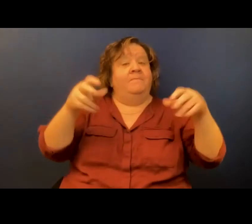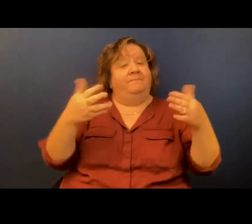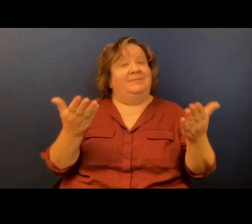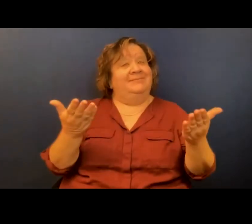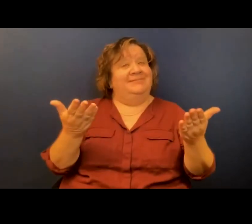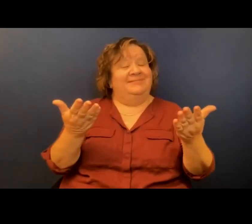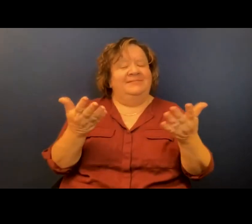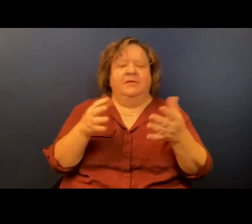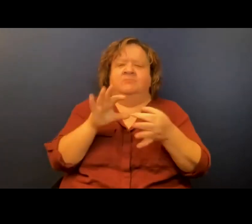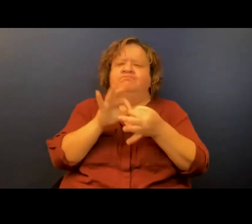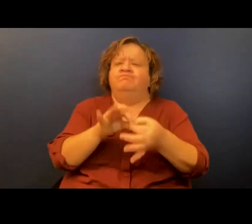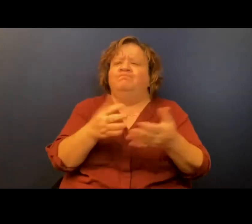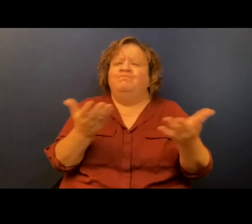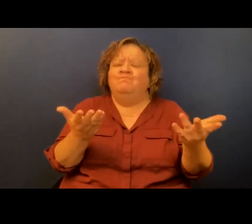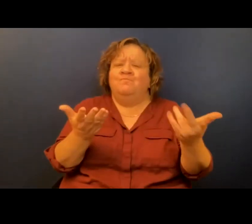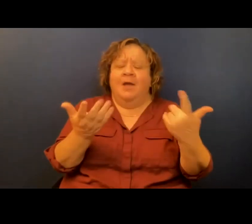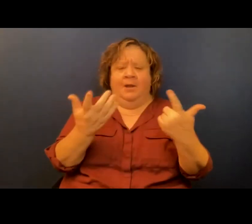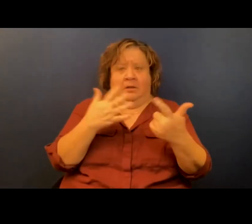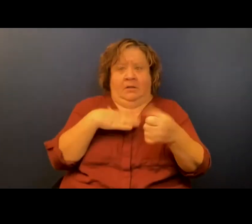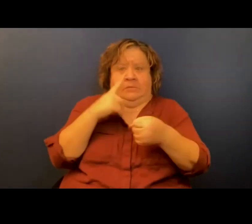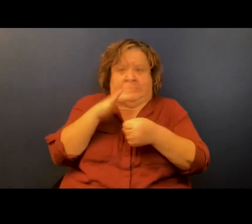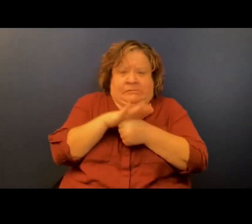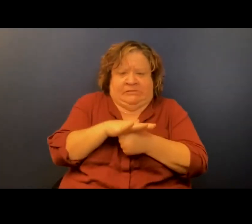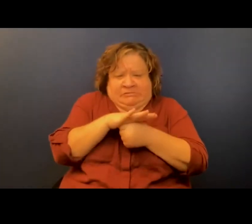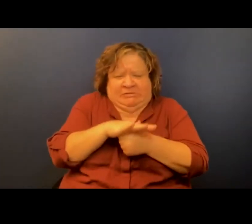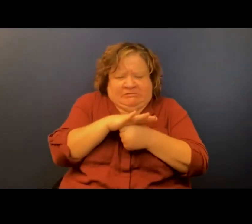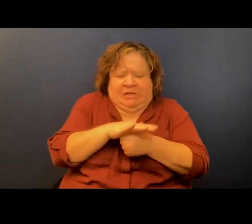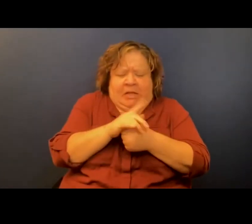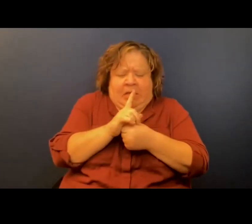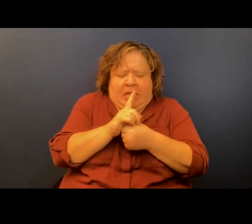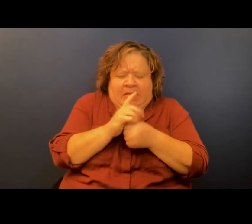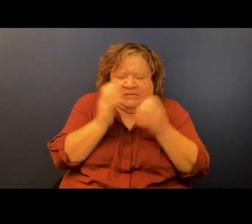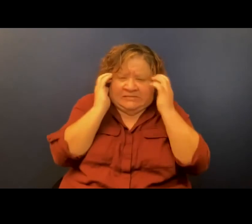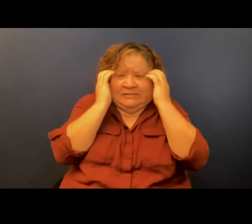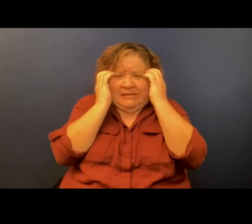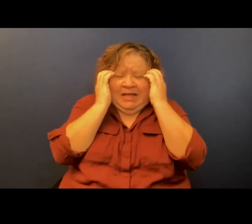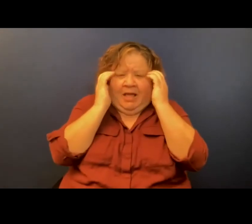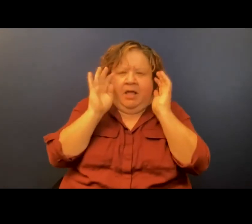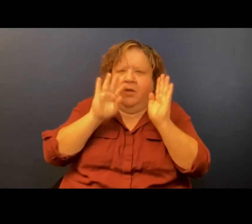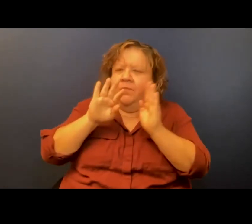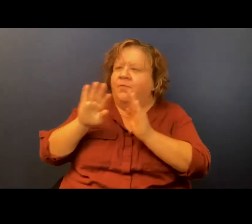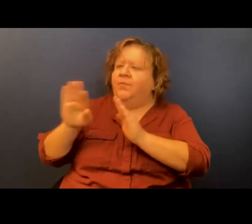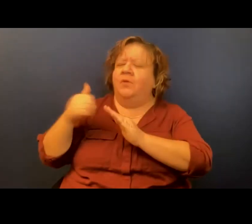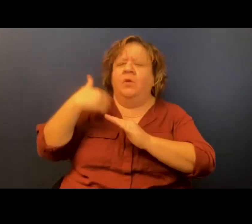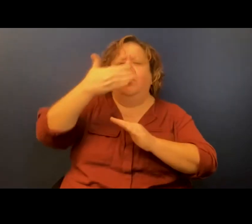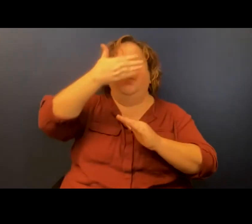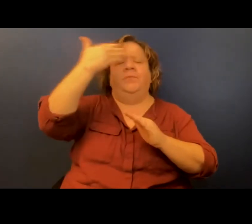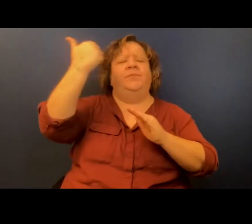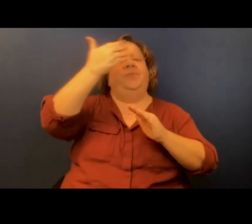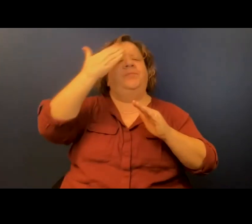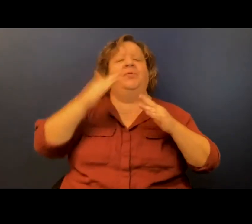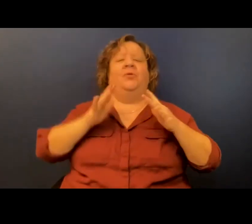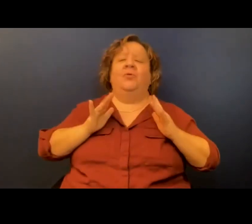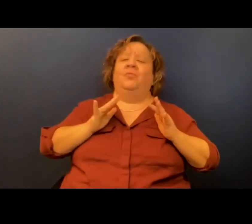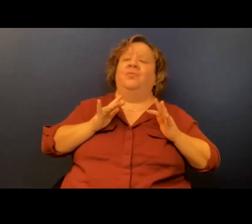stress-free recreation for everyone. The important issue today